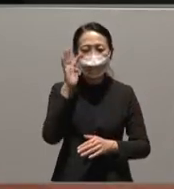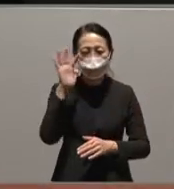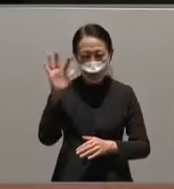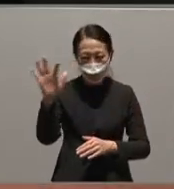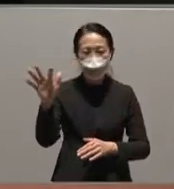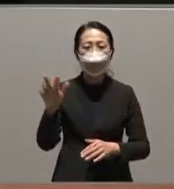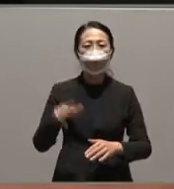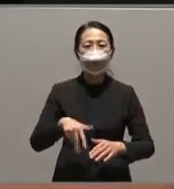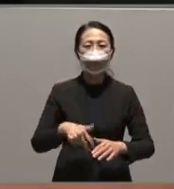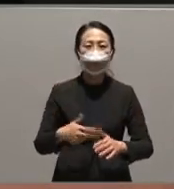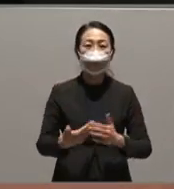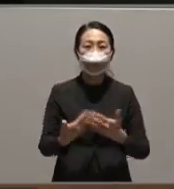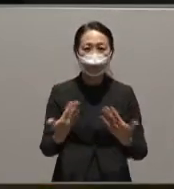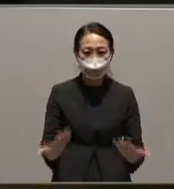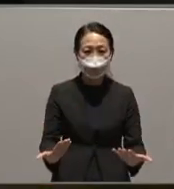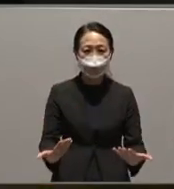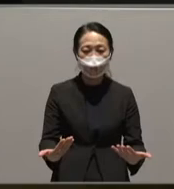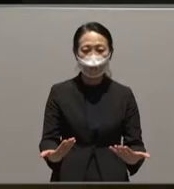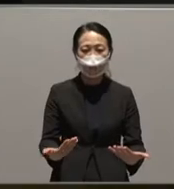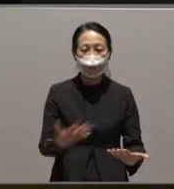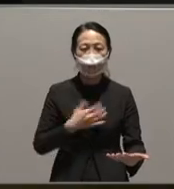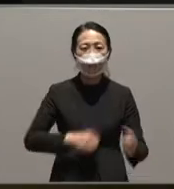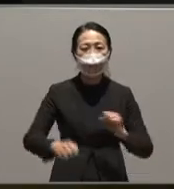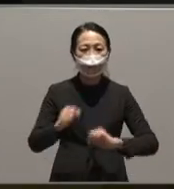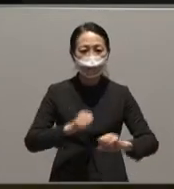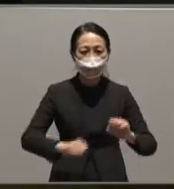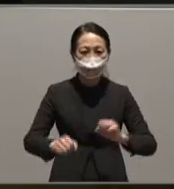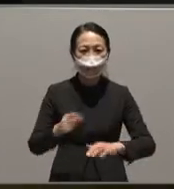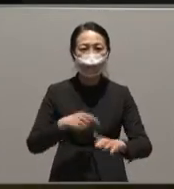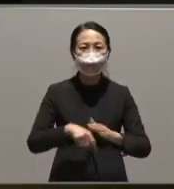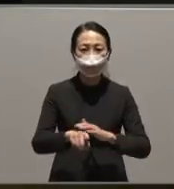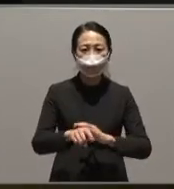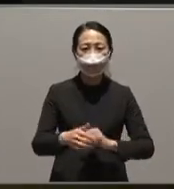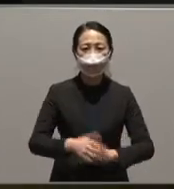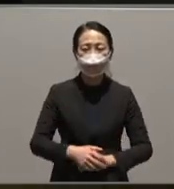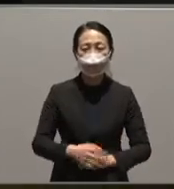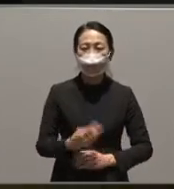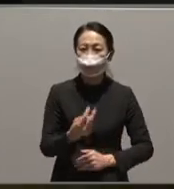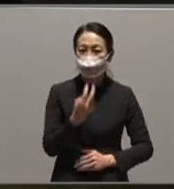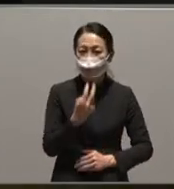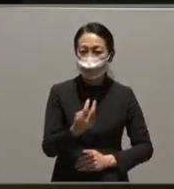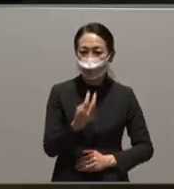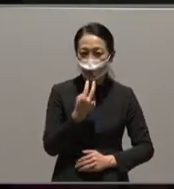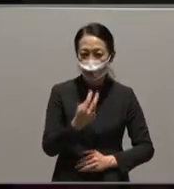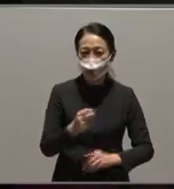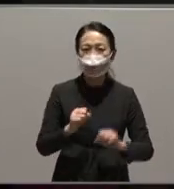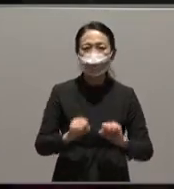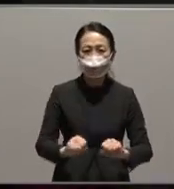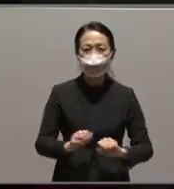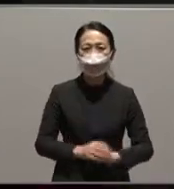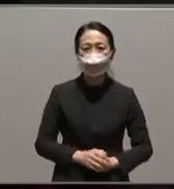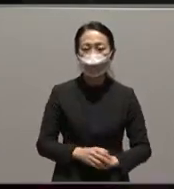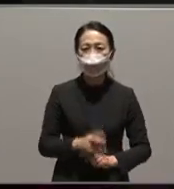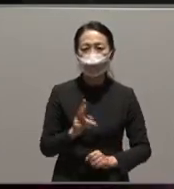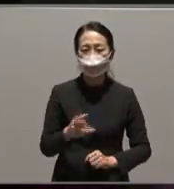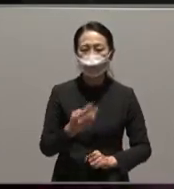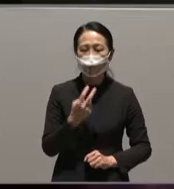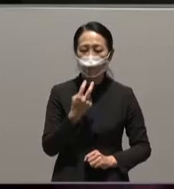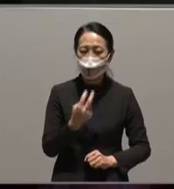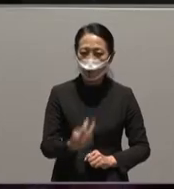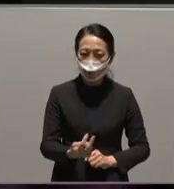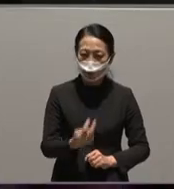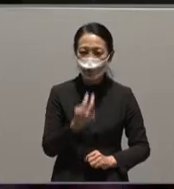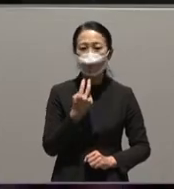you. You also can do the deep breathing, like this. Deep breathing. Hi. You also can do